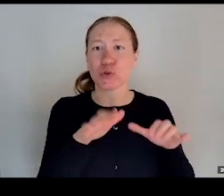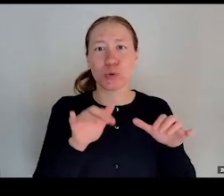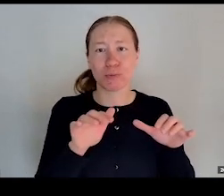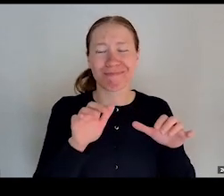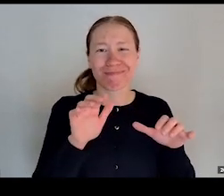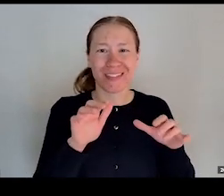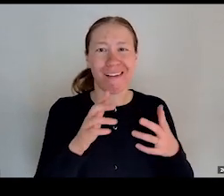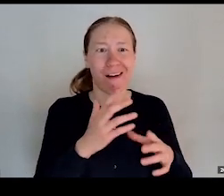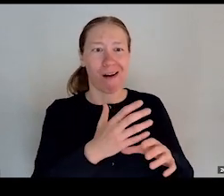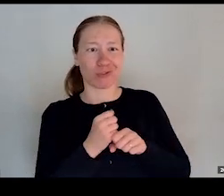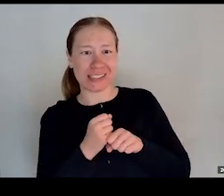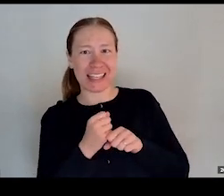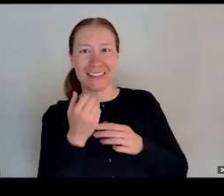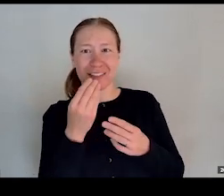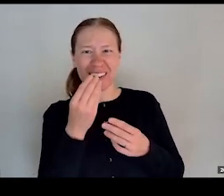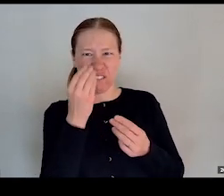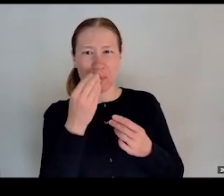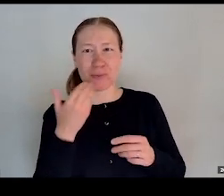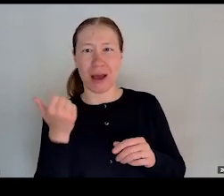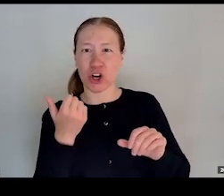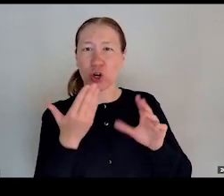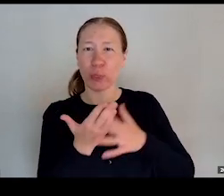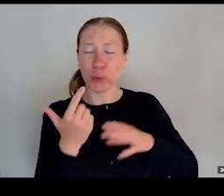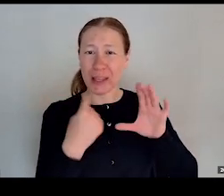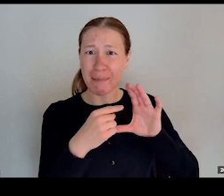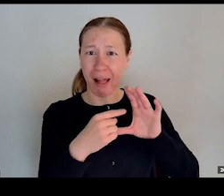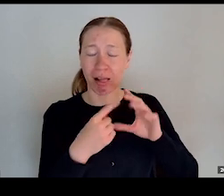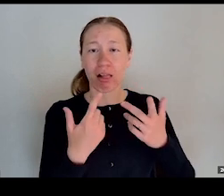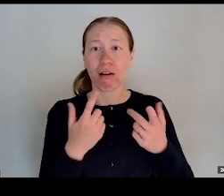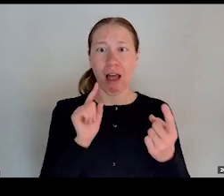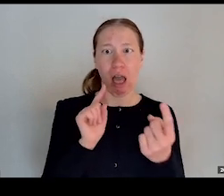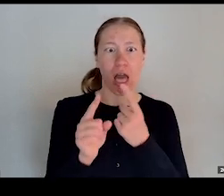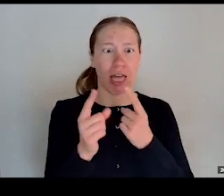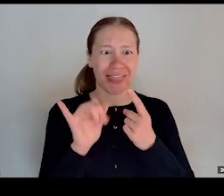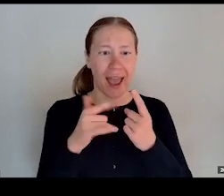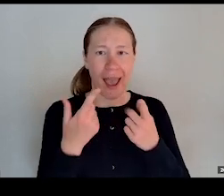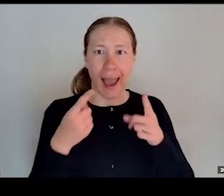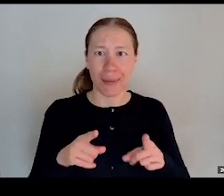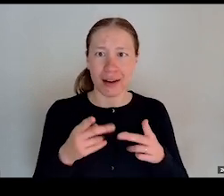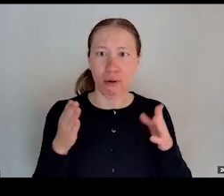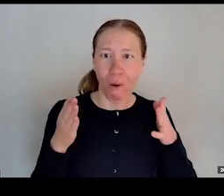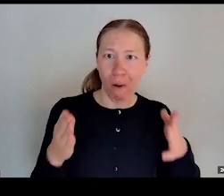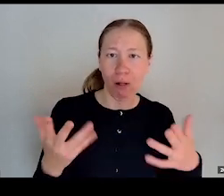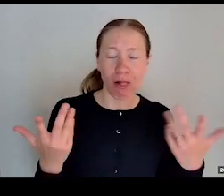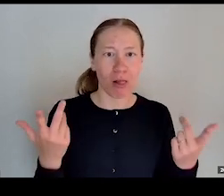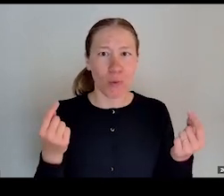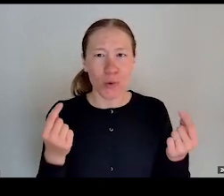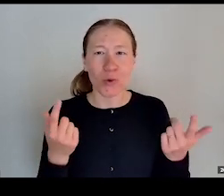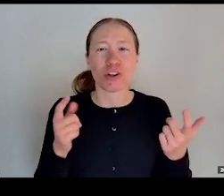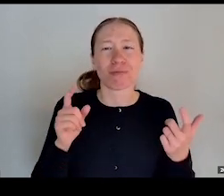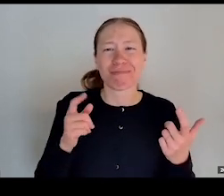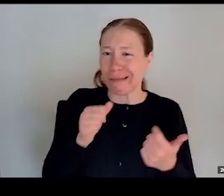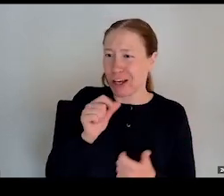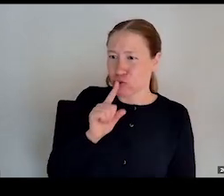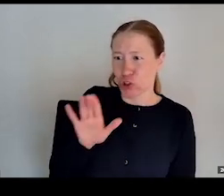email rather than a quick conversation in passing. If you're not sure what their preference is, look at a way of providing both